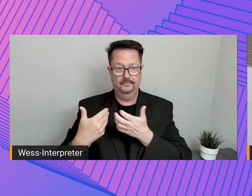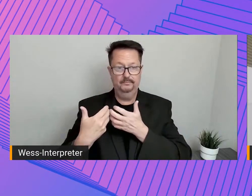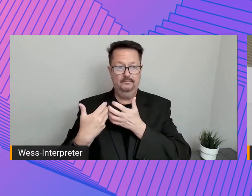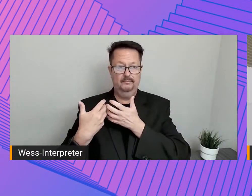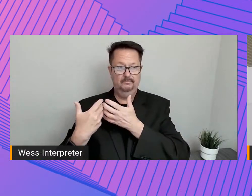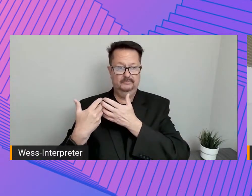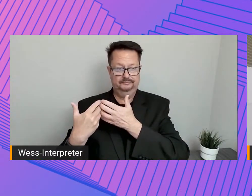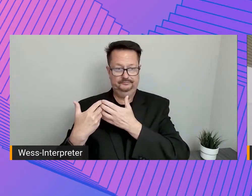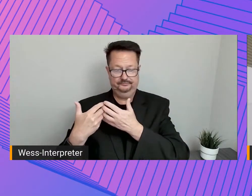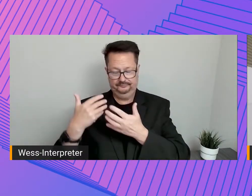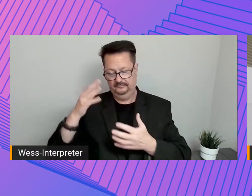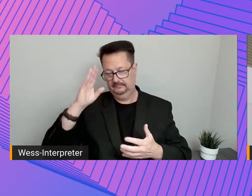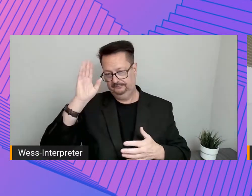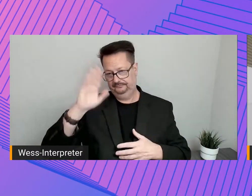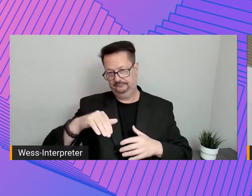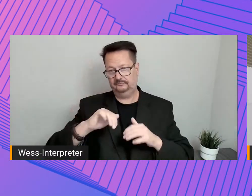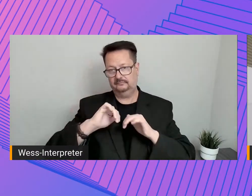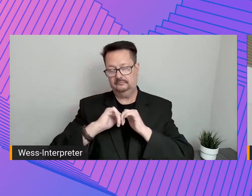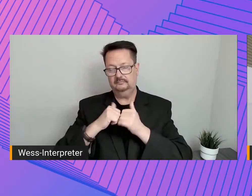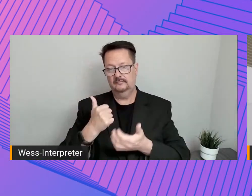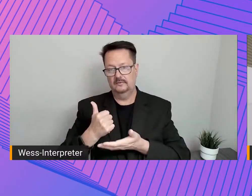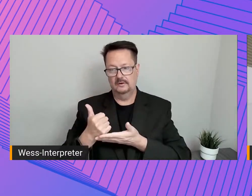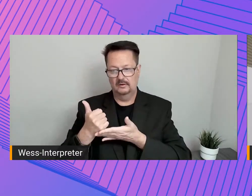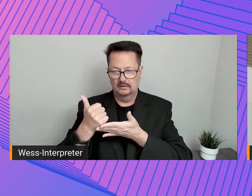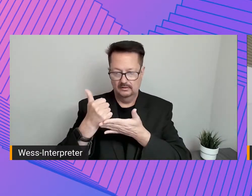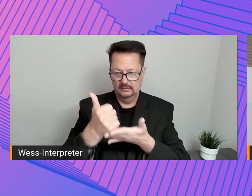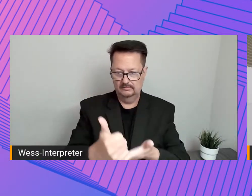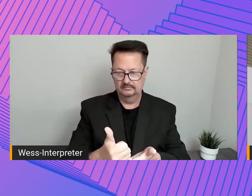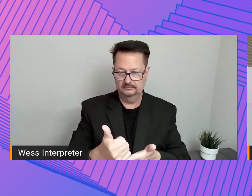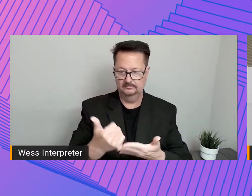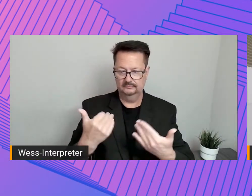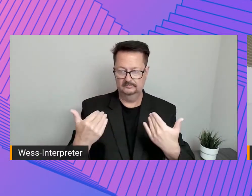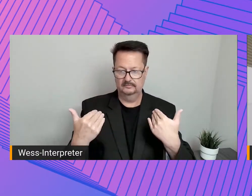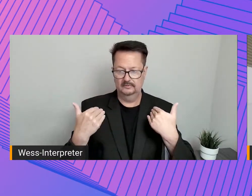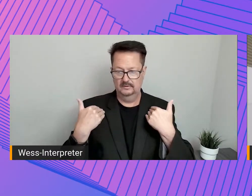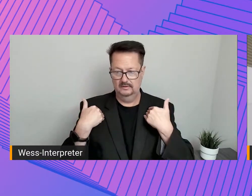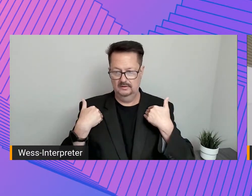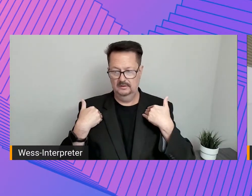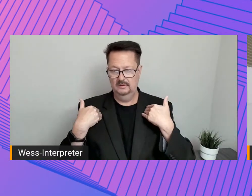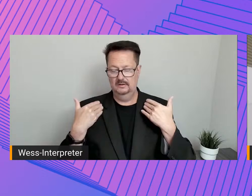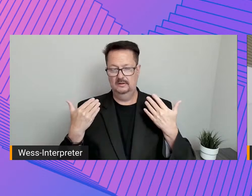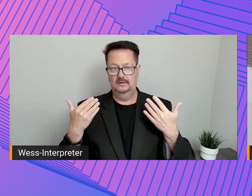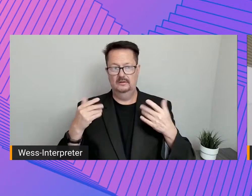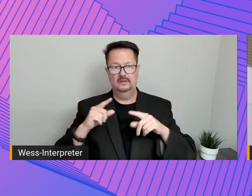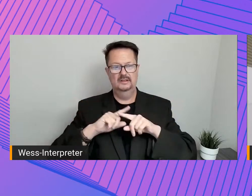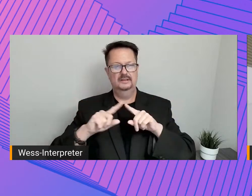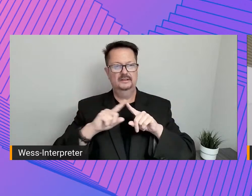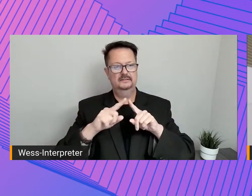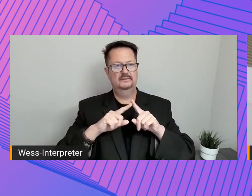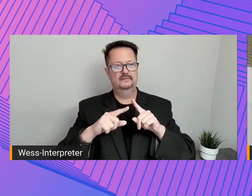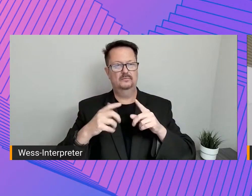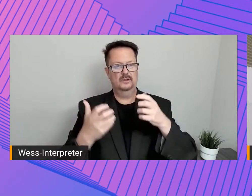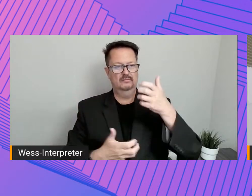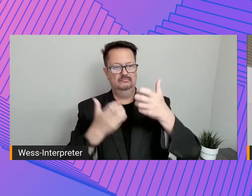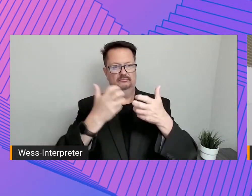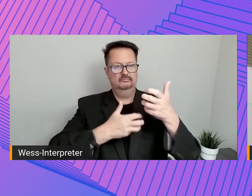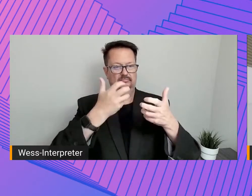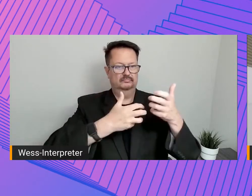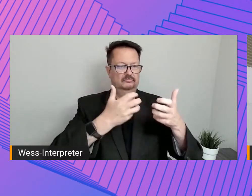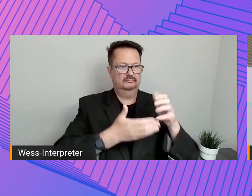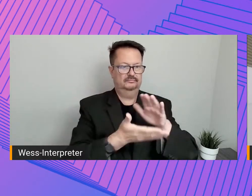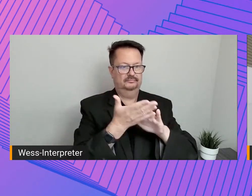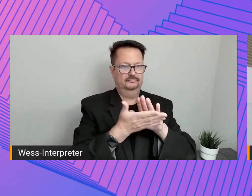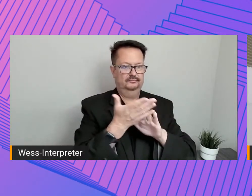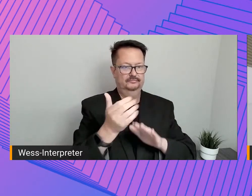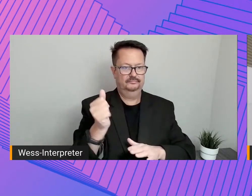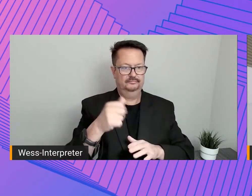how to help you with that and who has the different ways to be able to run those applications that can help with that, I think is